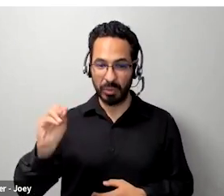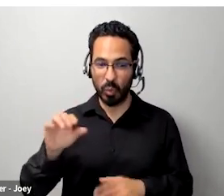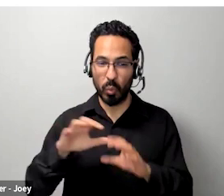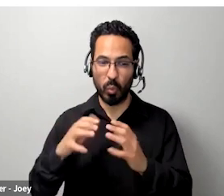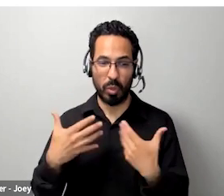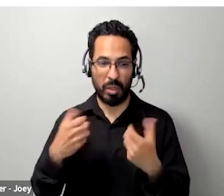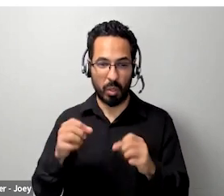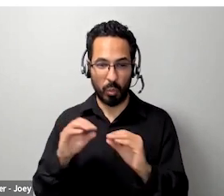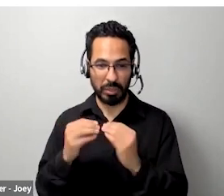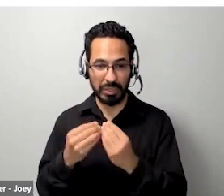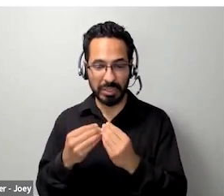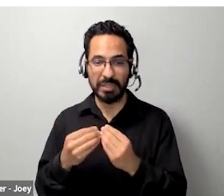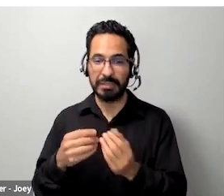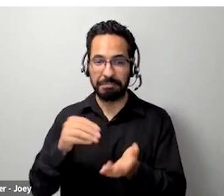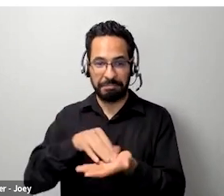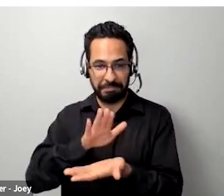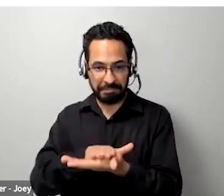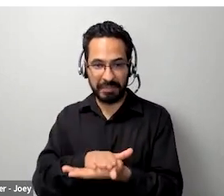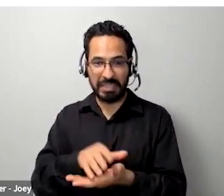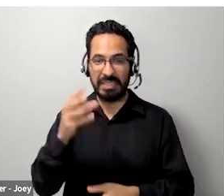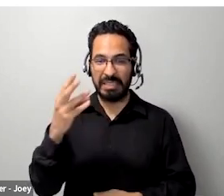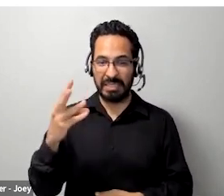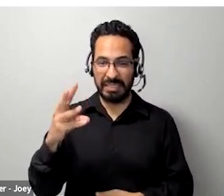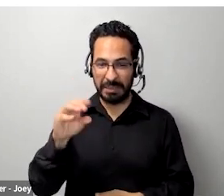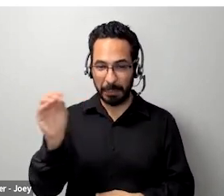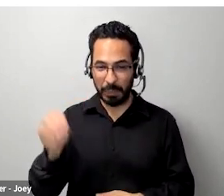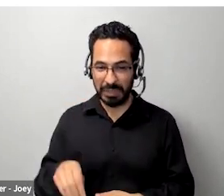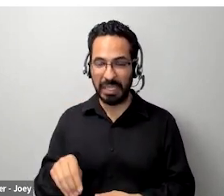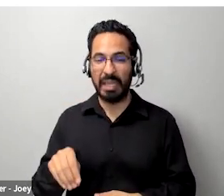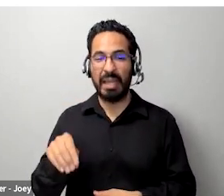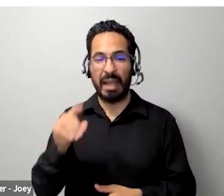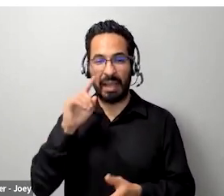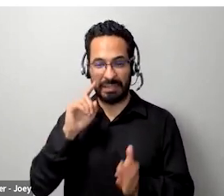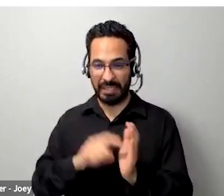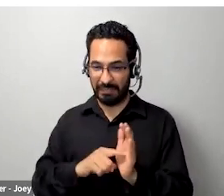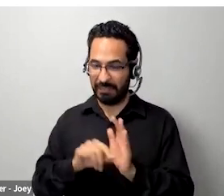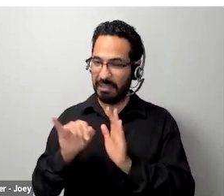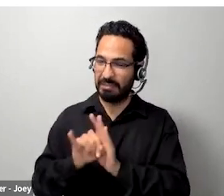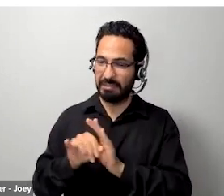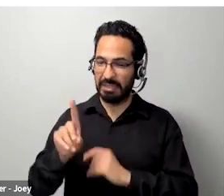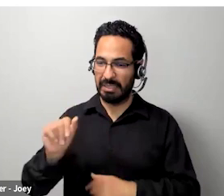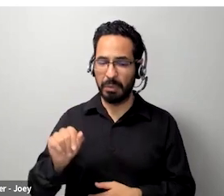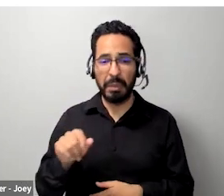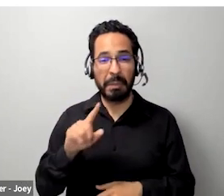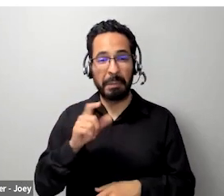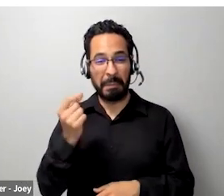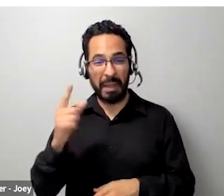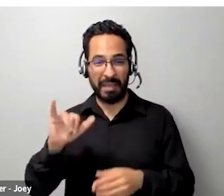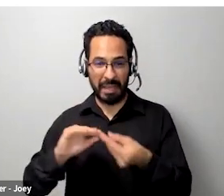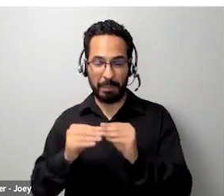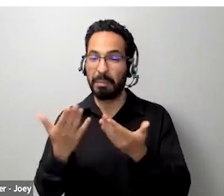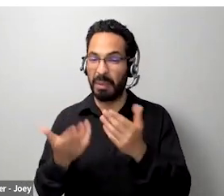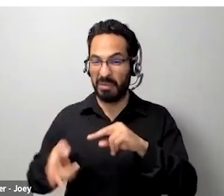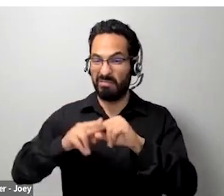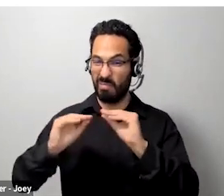approximately 16% of the global population identifies as disabled. However, this number may be significantly higher